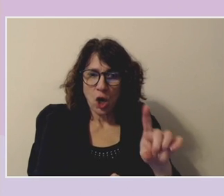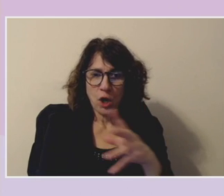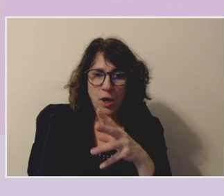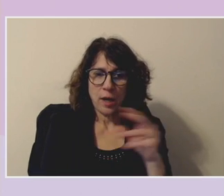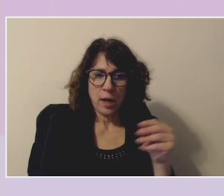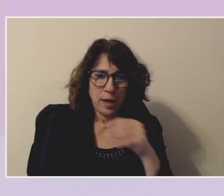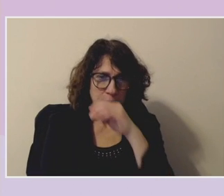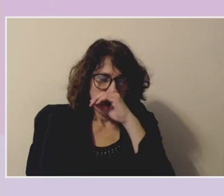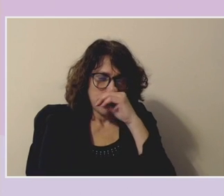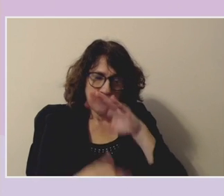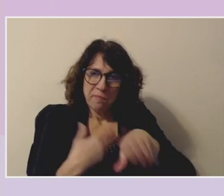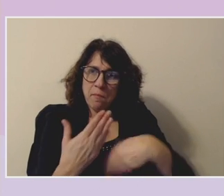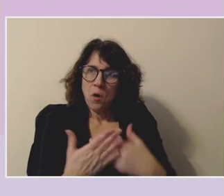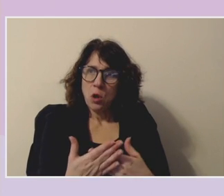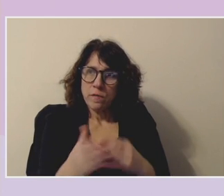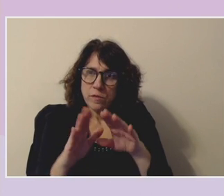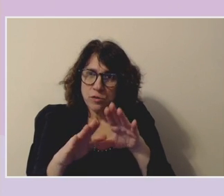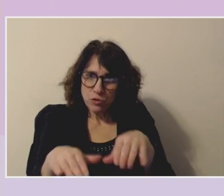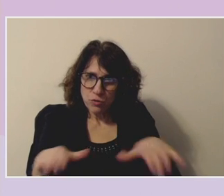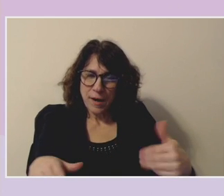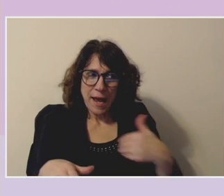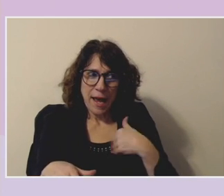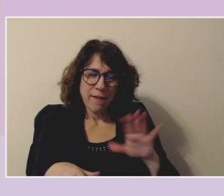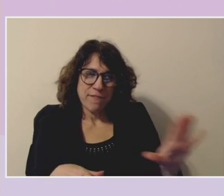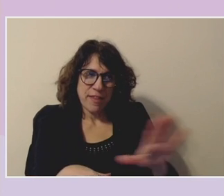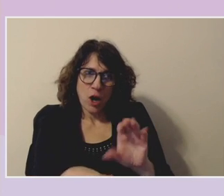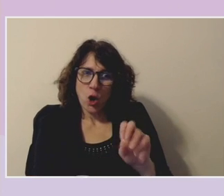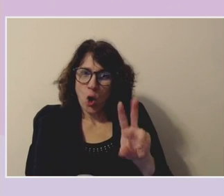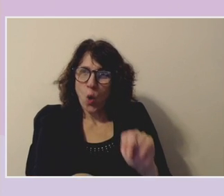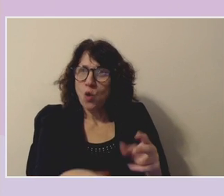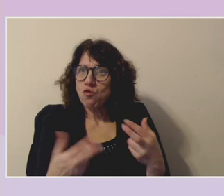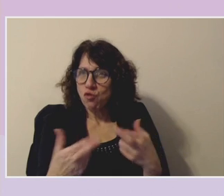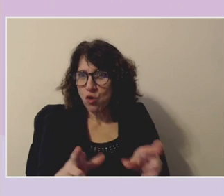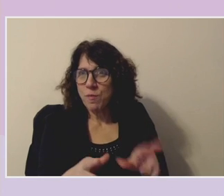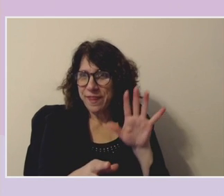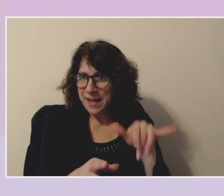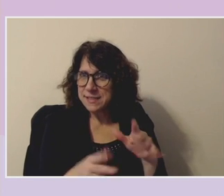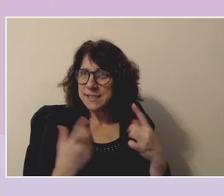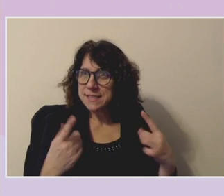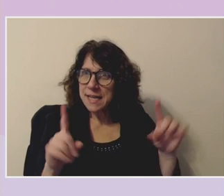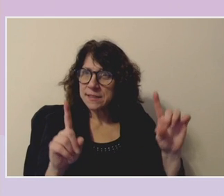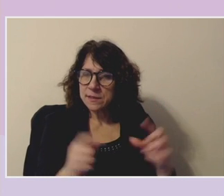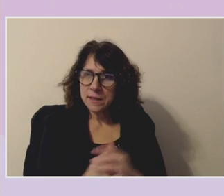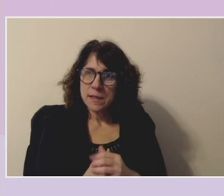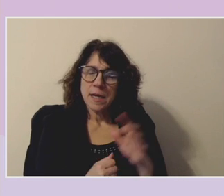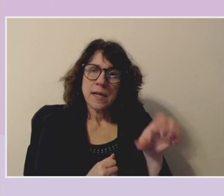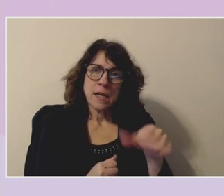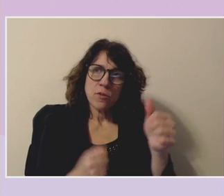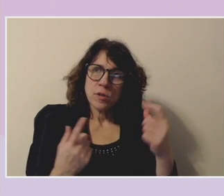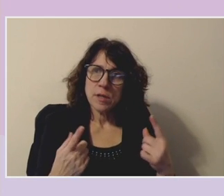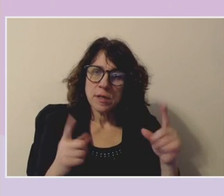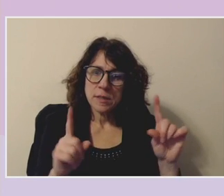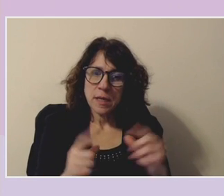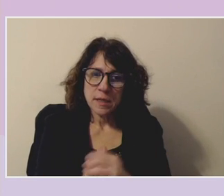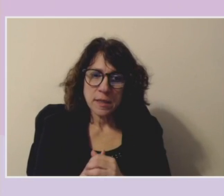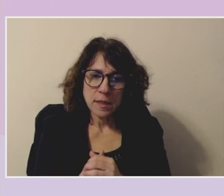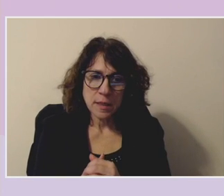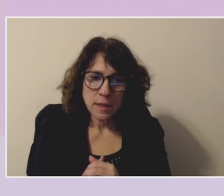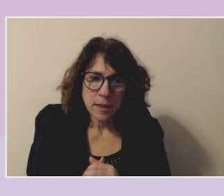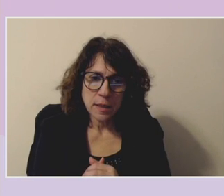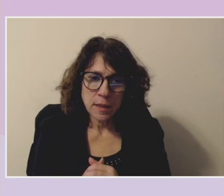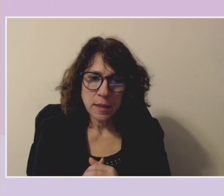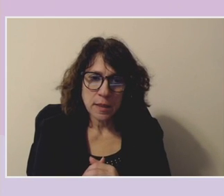have their own room. That's a huge success. Also, I would say another success is the chronic absenteeism piece. I know